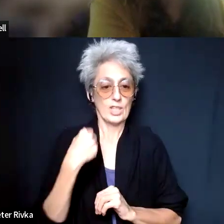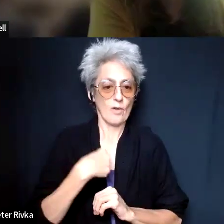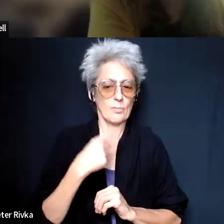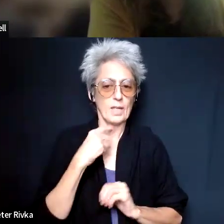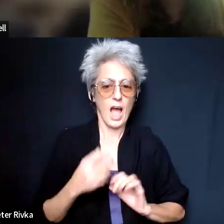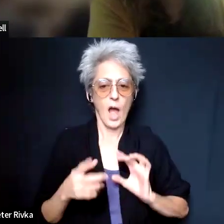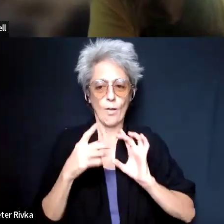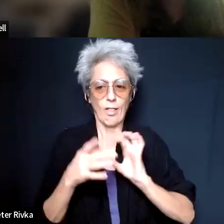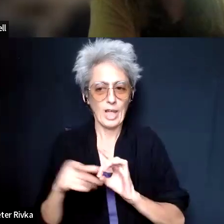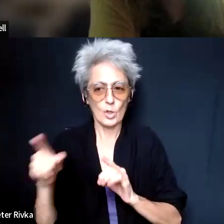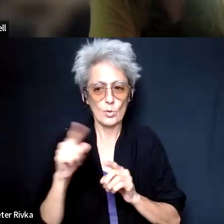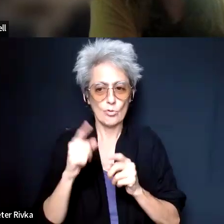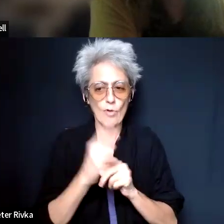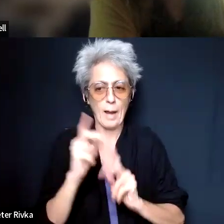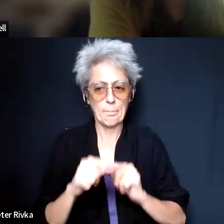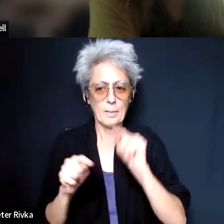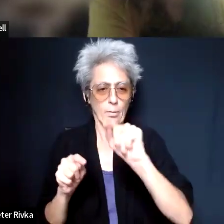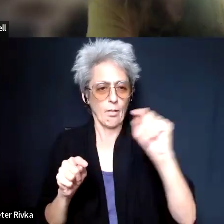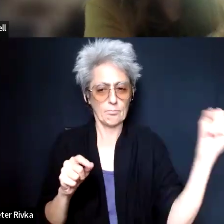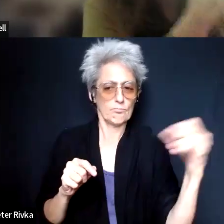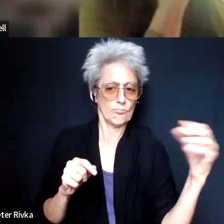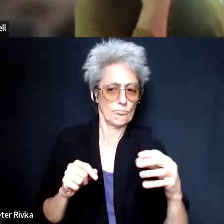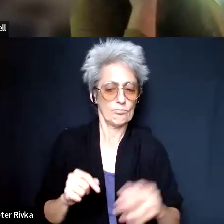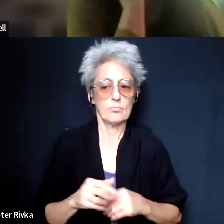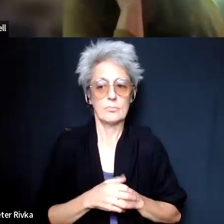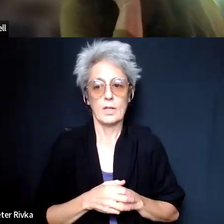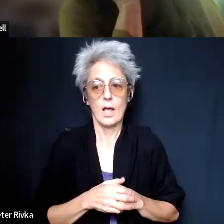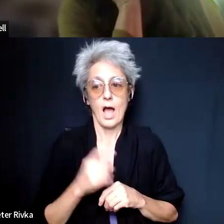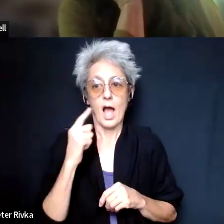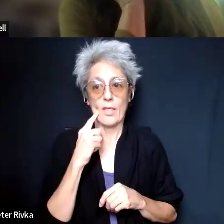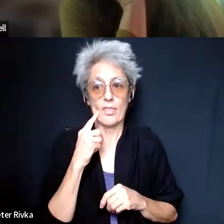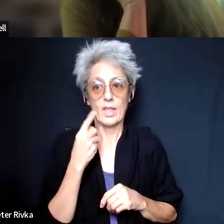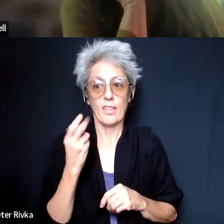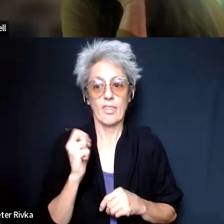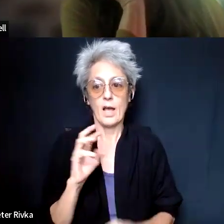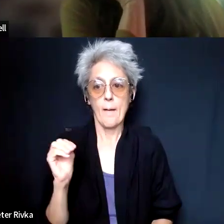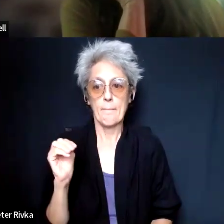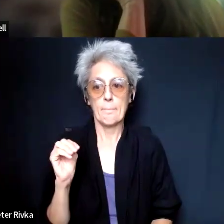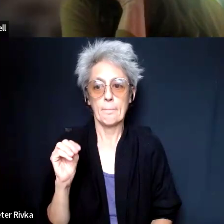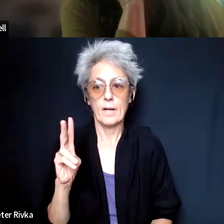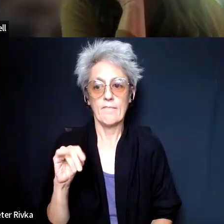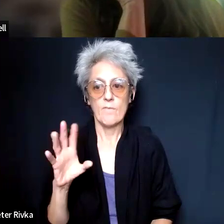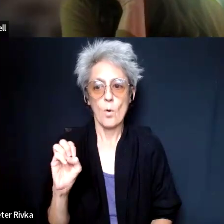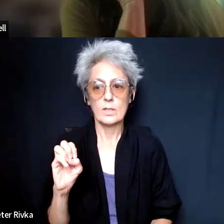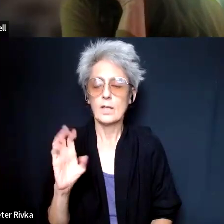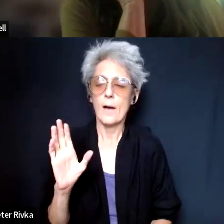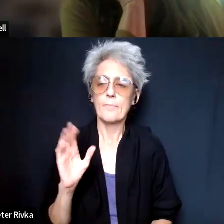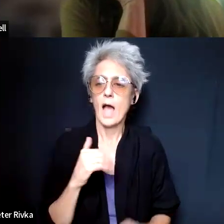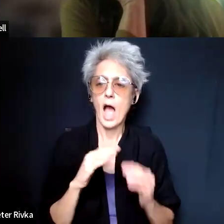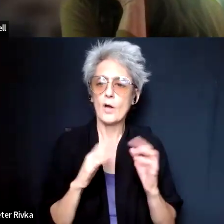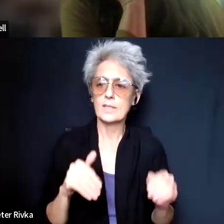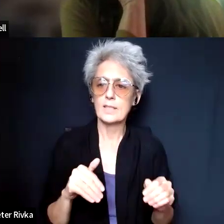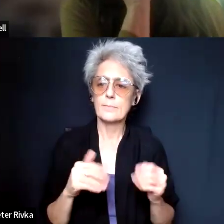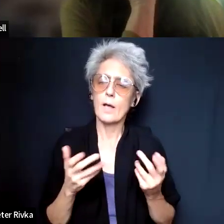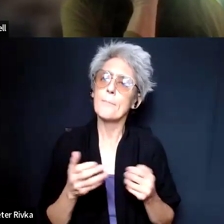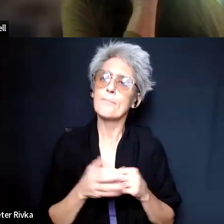okay? Because I think the voice, our systems people are very committed to trying